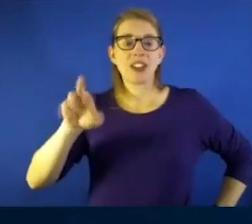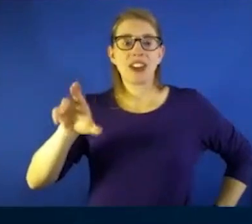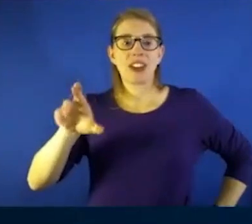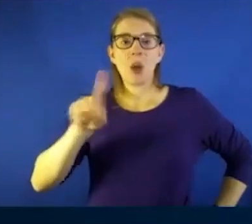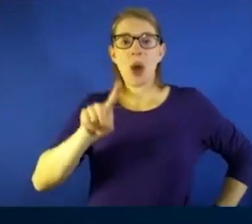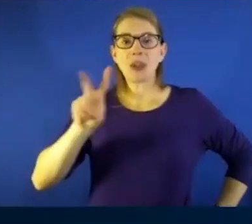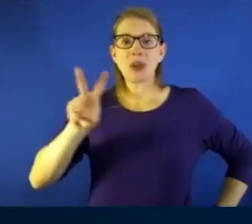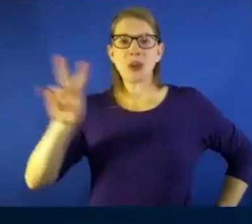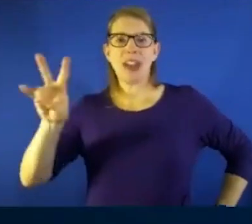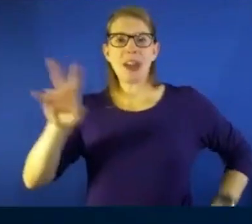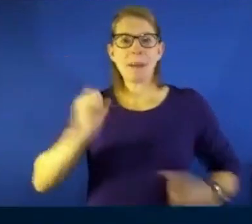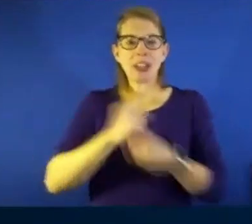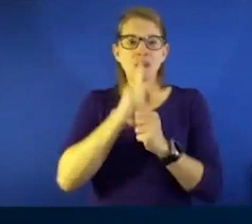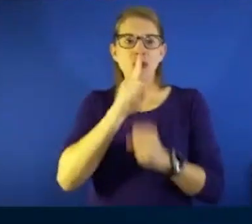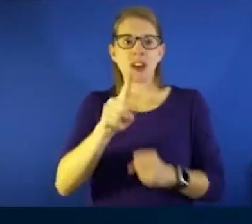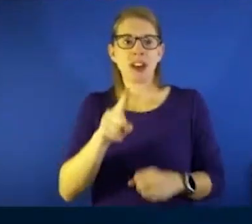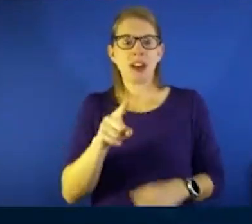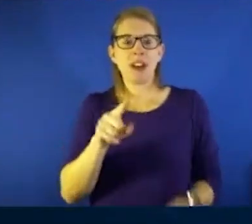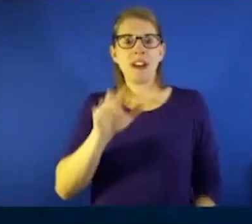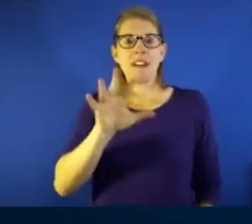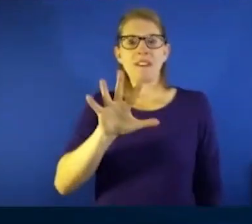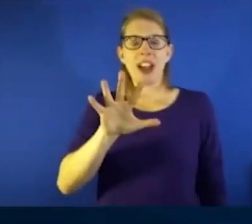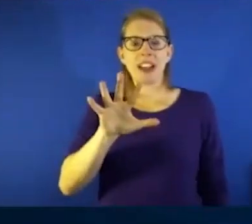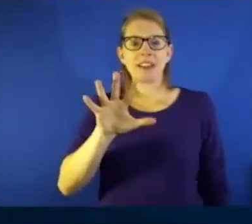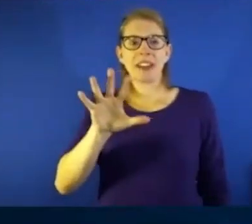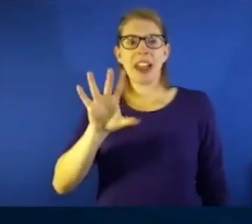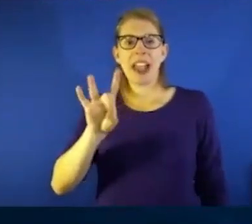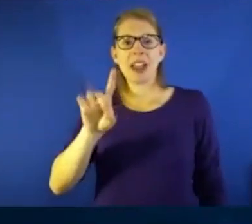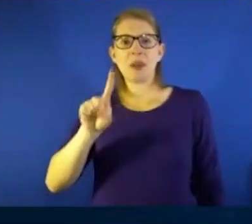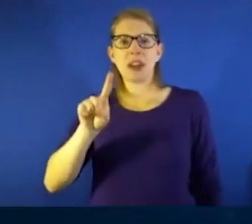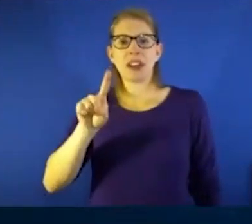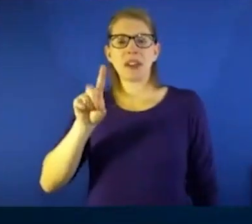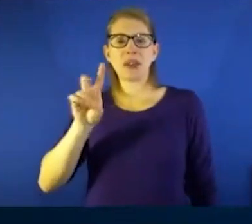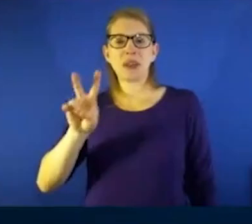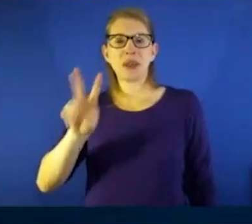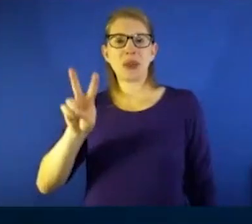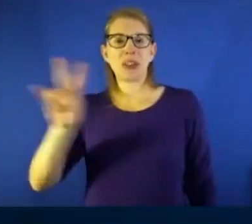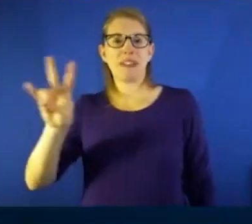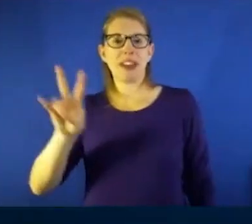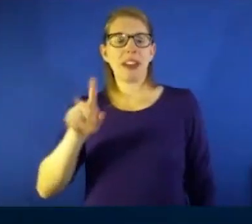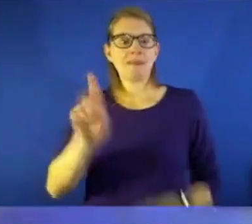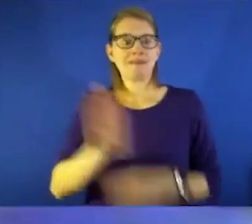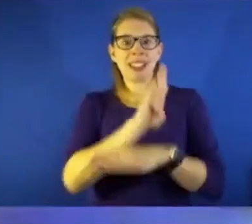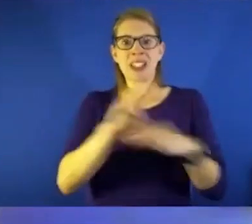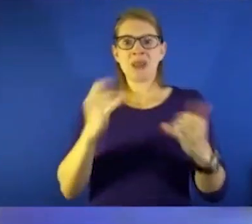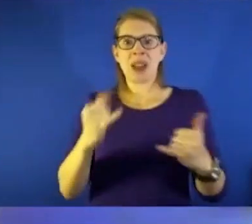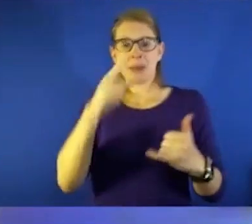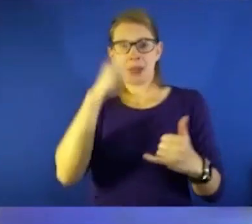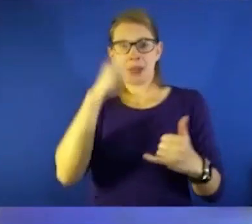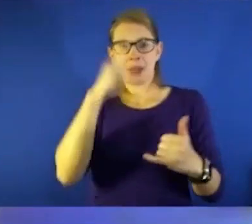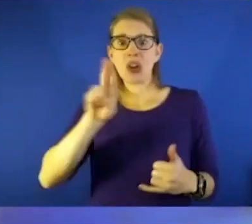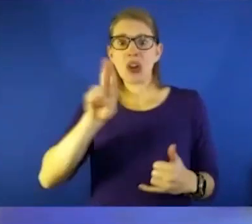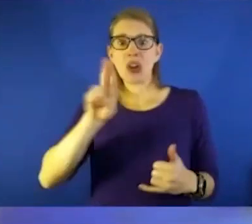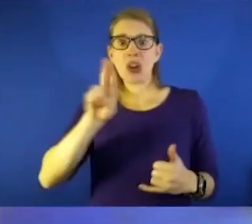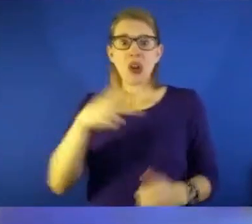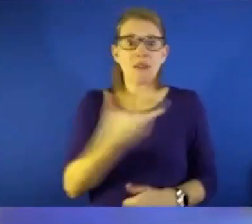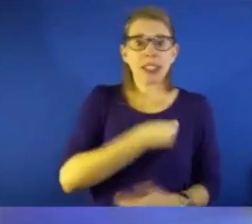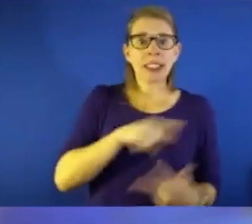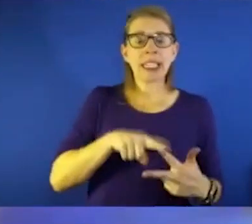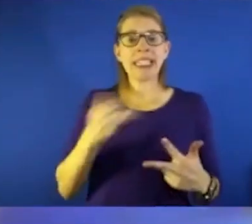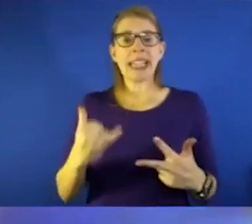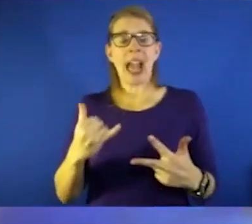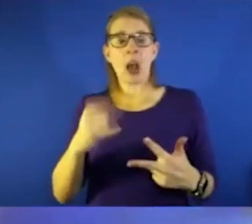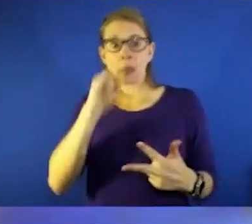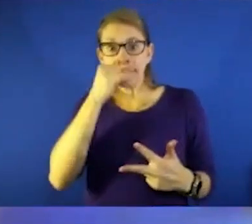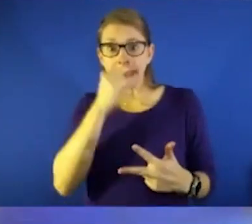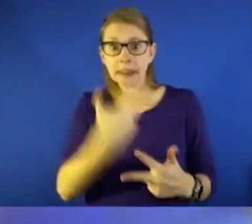call 588-1227 to Yep. get that in. That's and right. just to say, you guys are pretty busy right now because you got influenza vaccine. Yep. Now we're doing kids, and we're